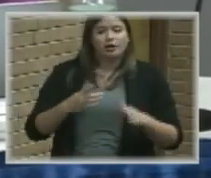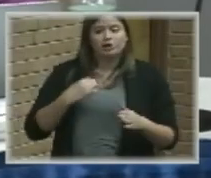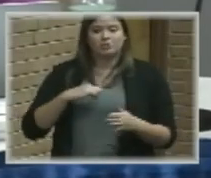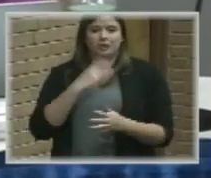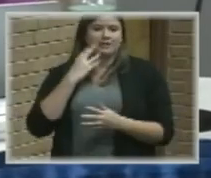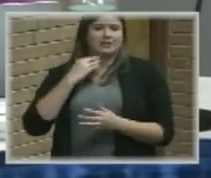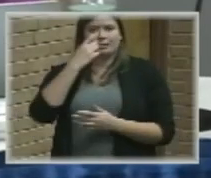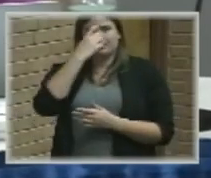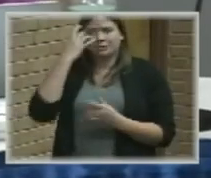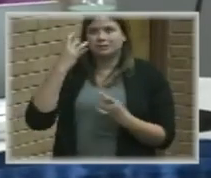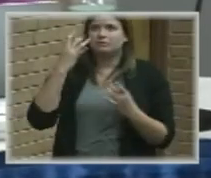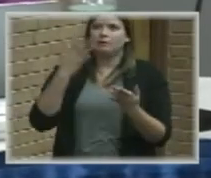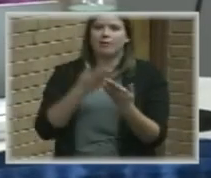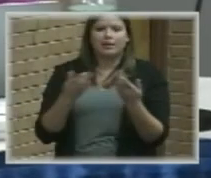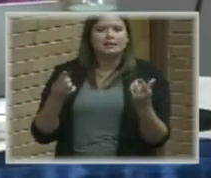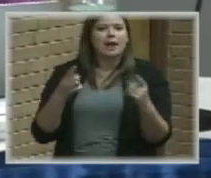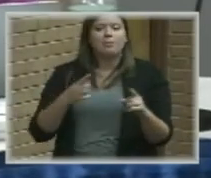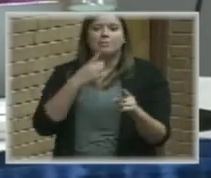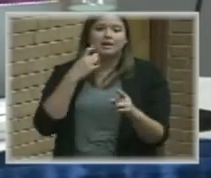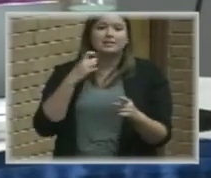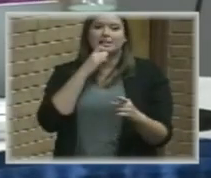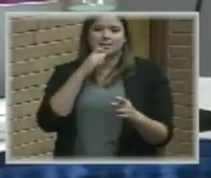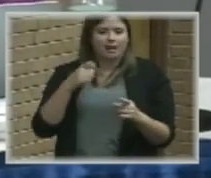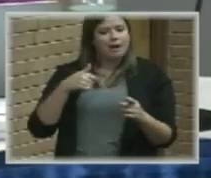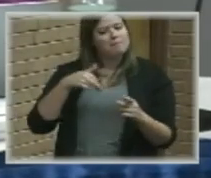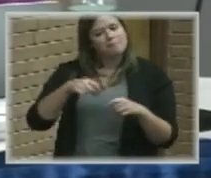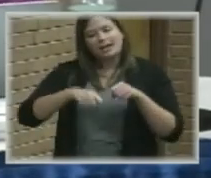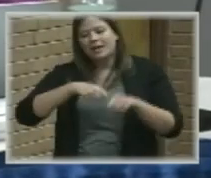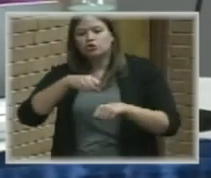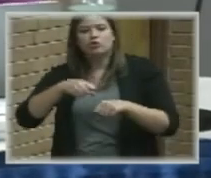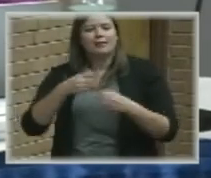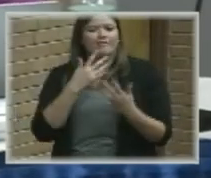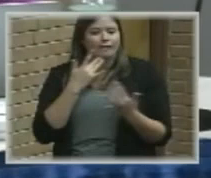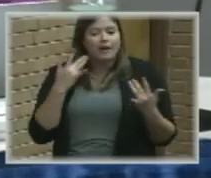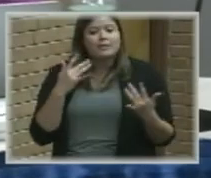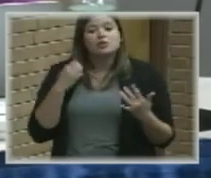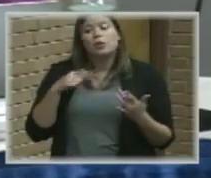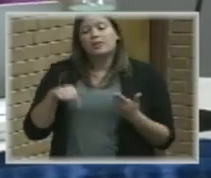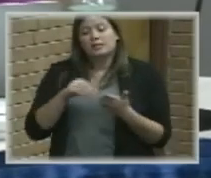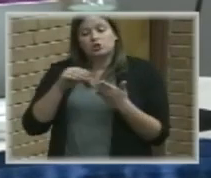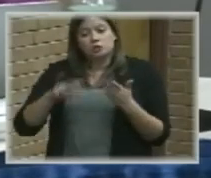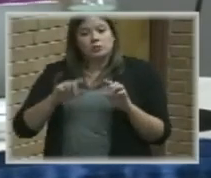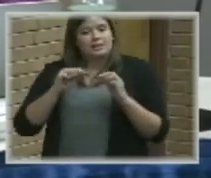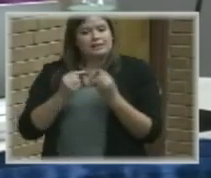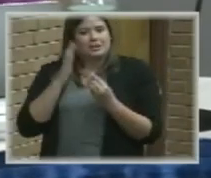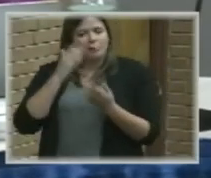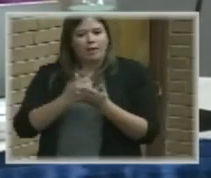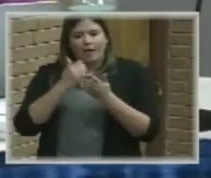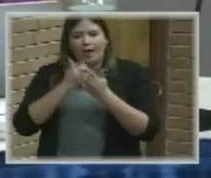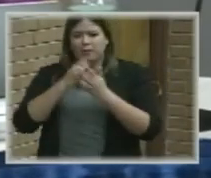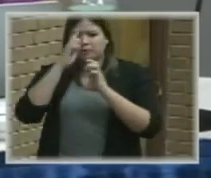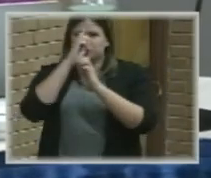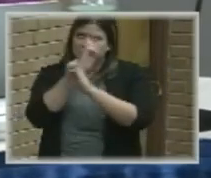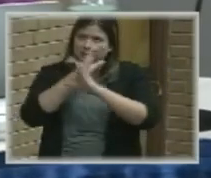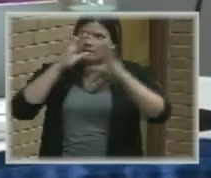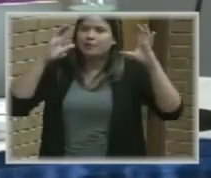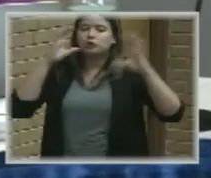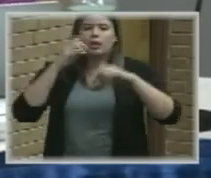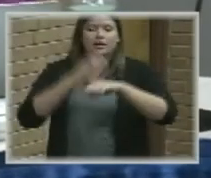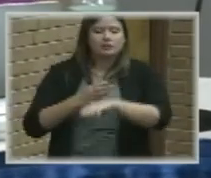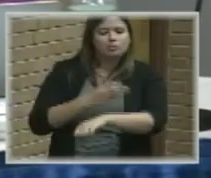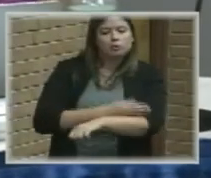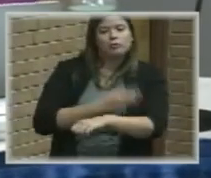past because it's not pedestrian friendly. So this student team will help to conceptualize improvements to